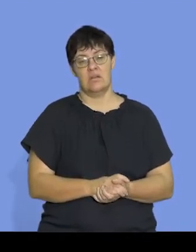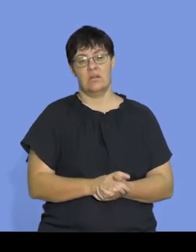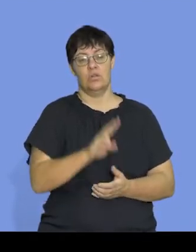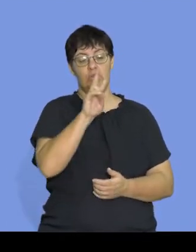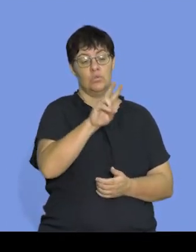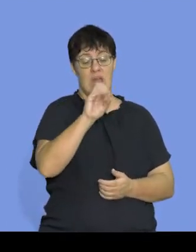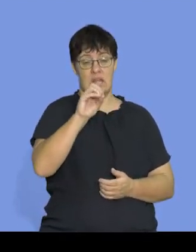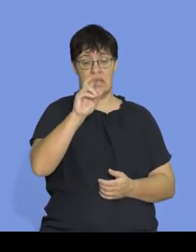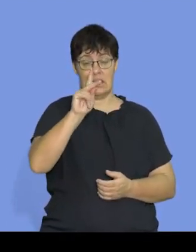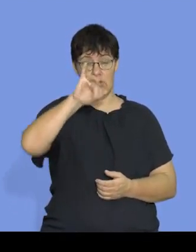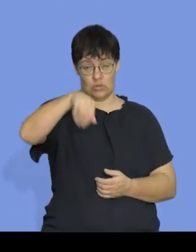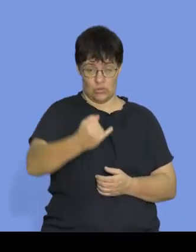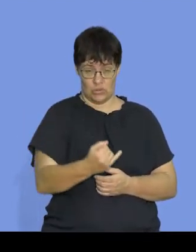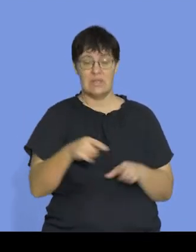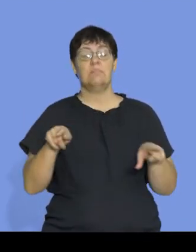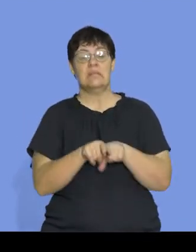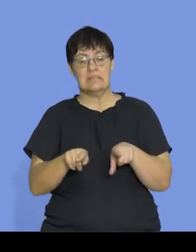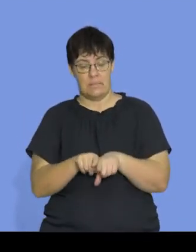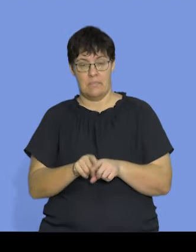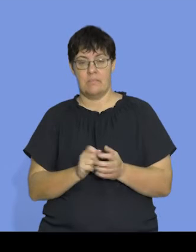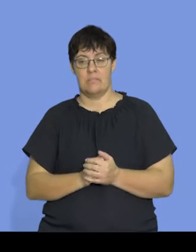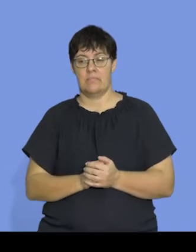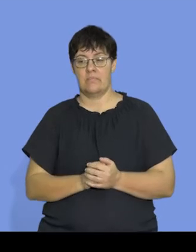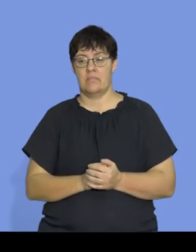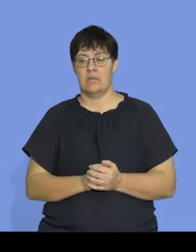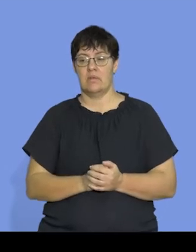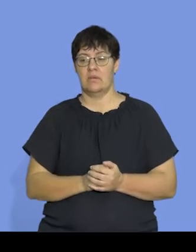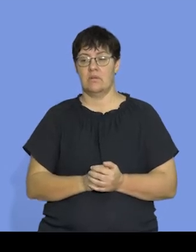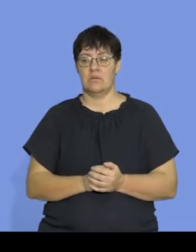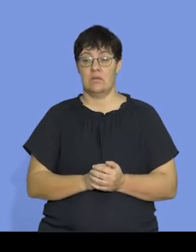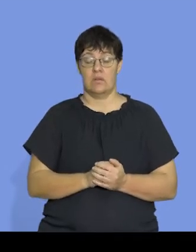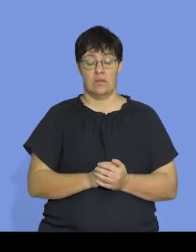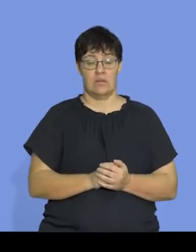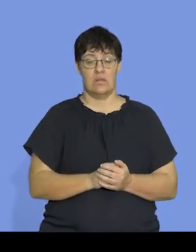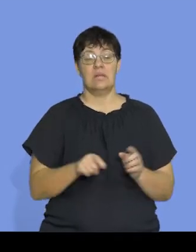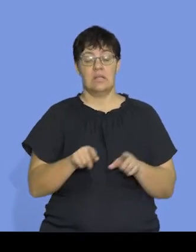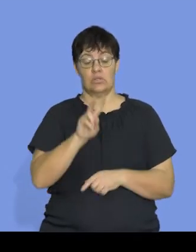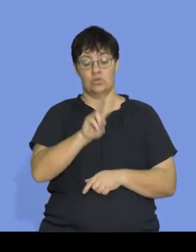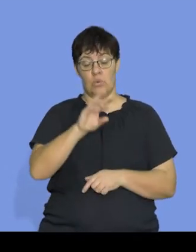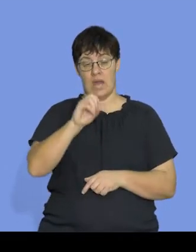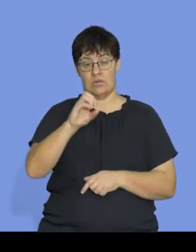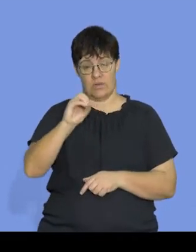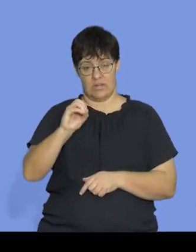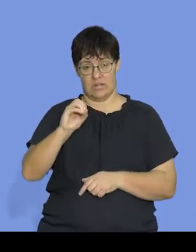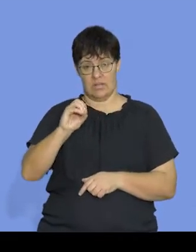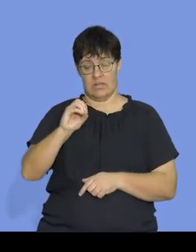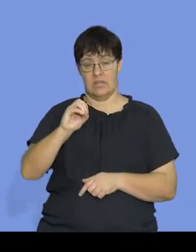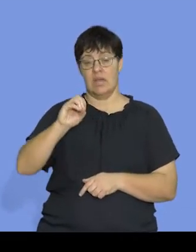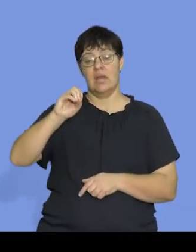kilojoules, it's actually the same as, if we talk about 200 kilojoules, for argument's sake, we are talking about